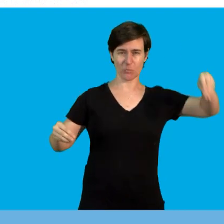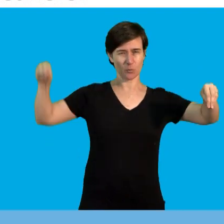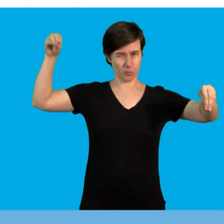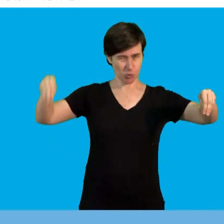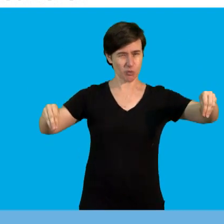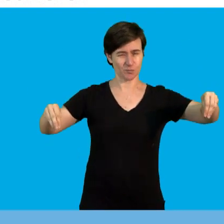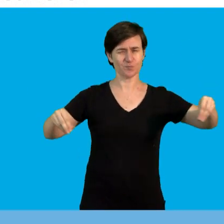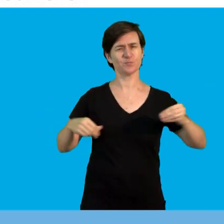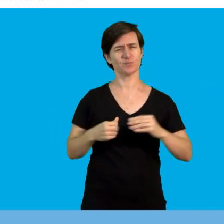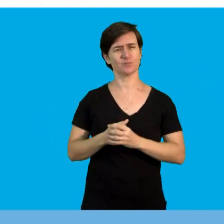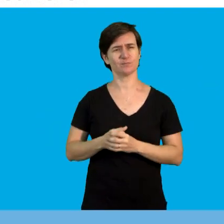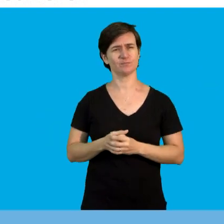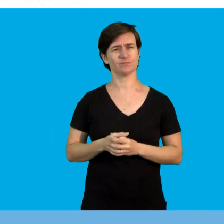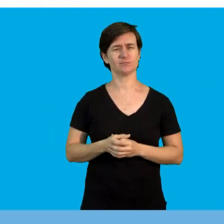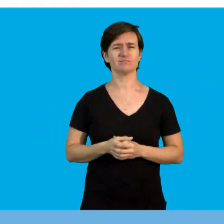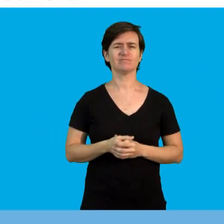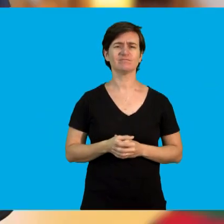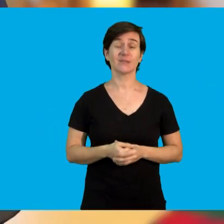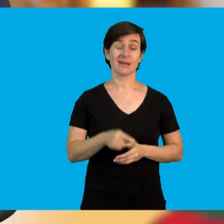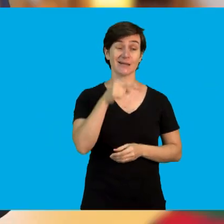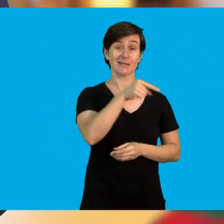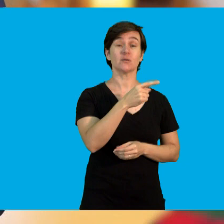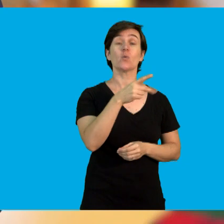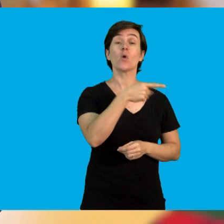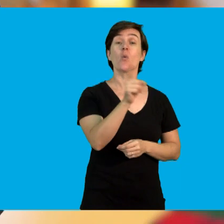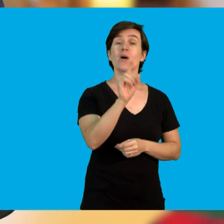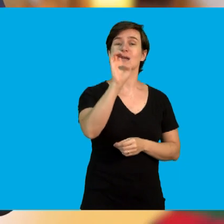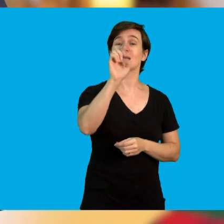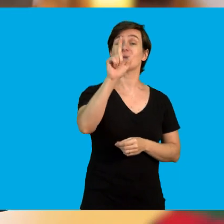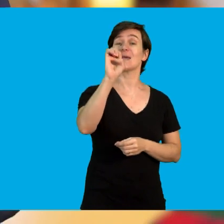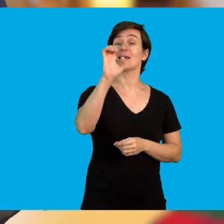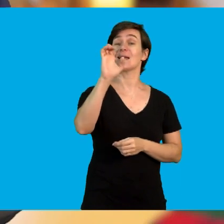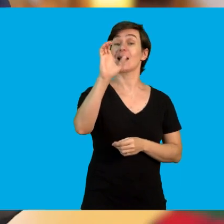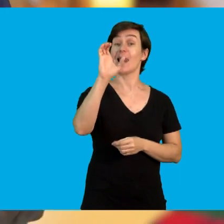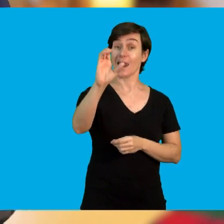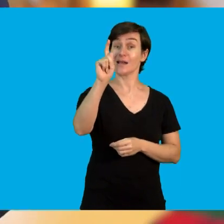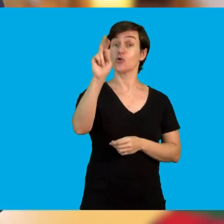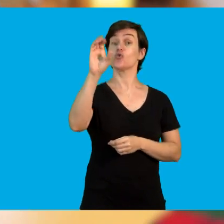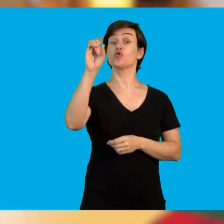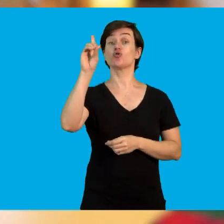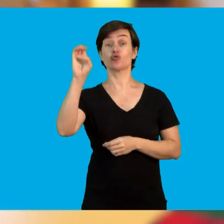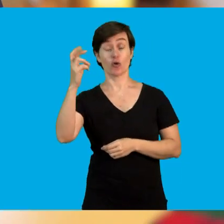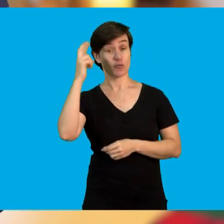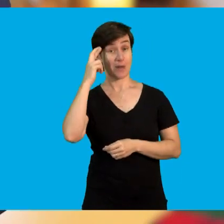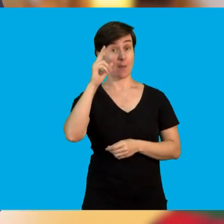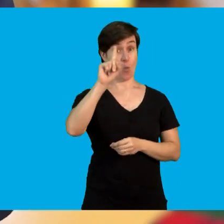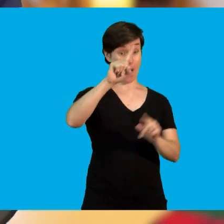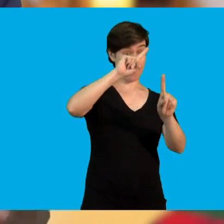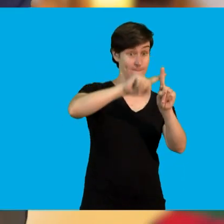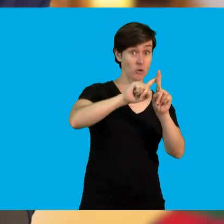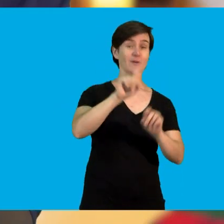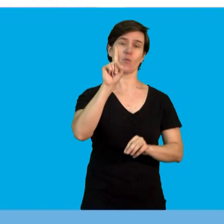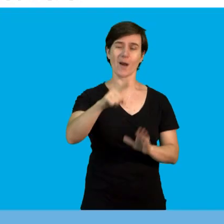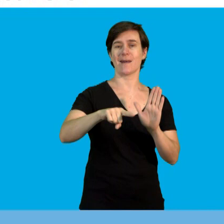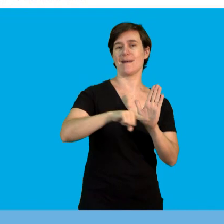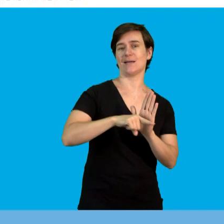copper sulfate. Now those metal plates, they are acting as electrodes. We have a positive electrode and a negative electrode, but both of